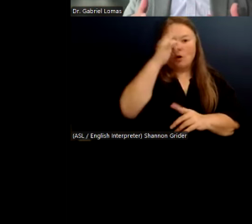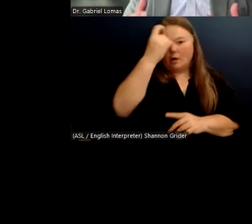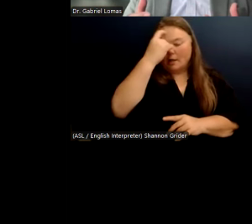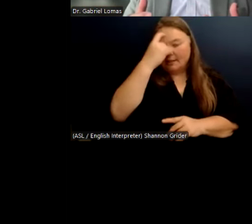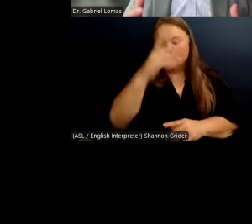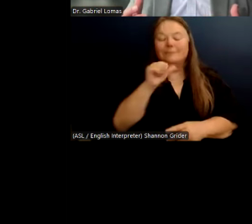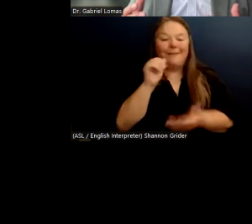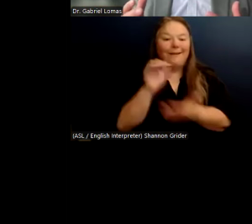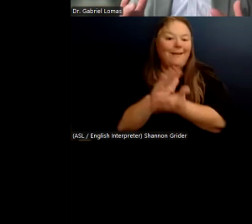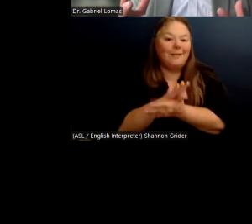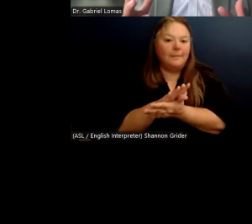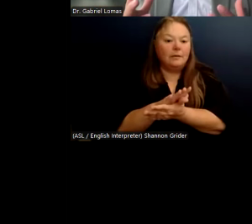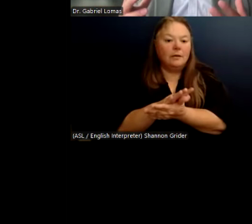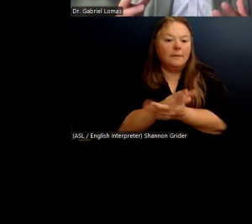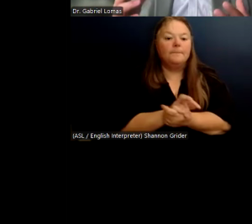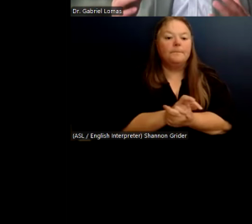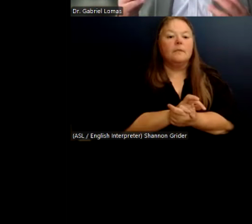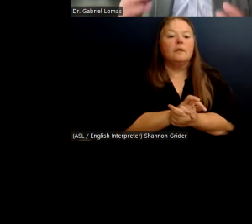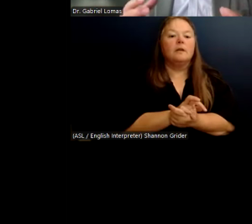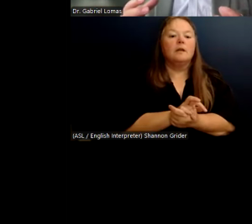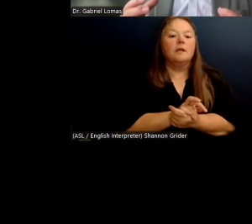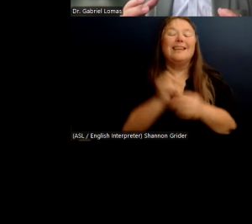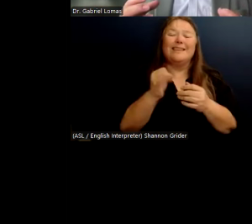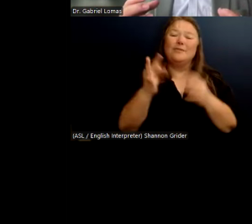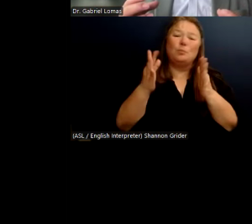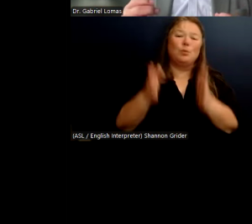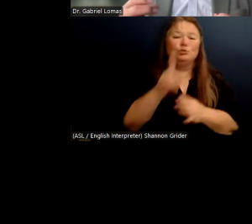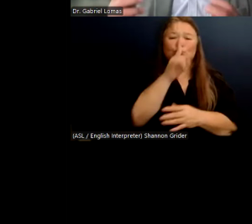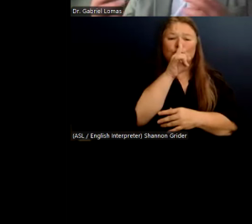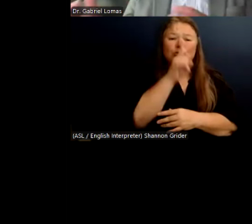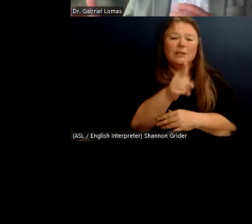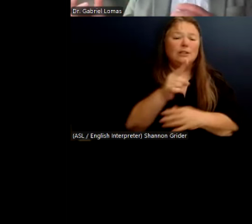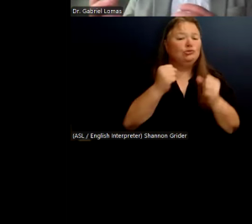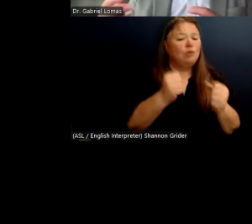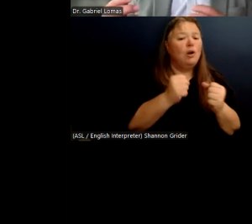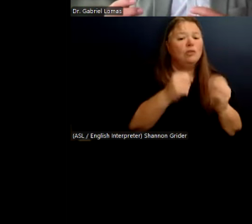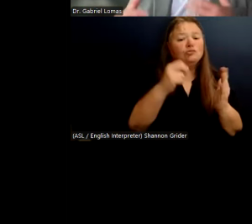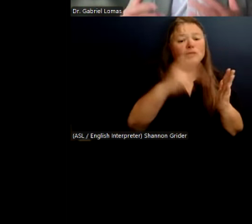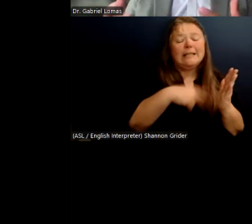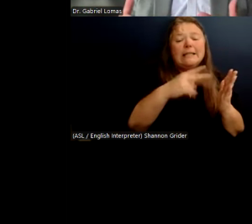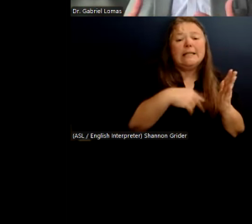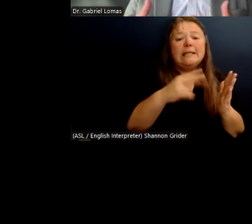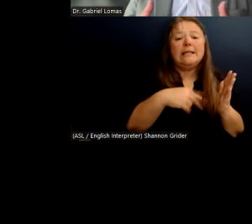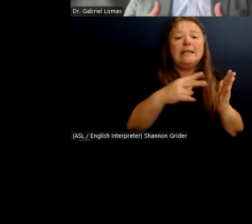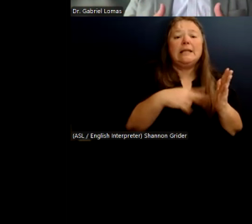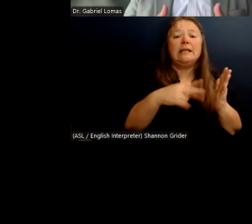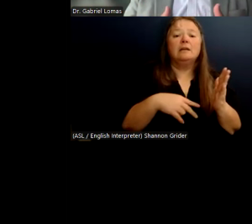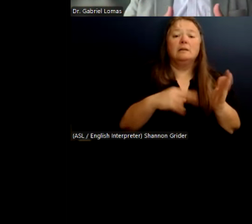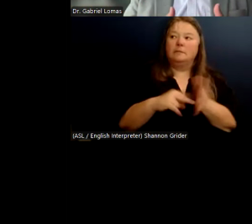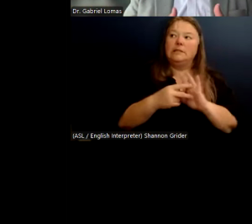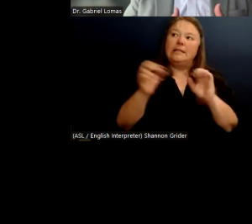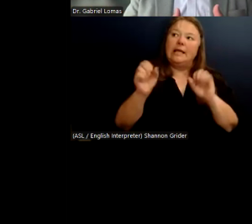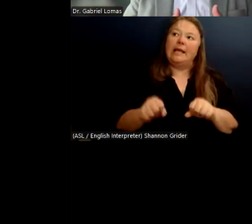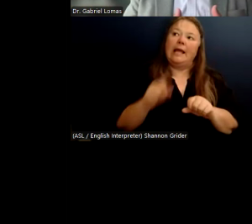personality can be really challenging. If a person has really strong reading, then they can perhaps answer some of the